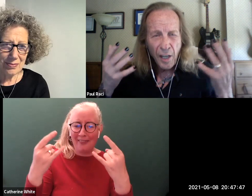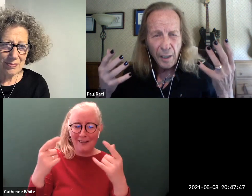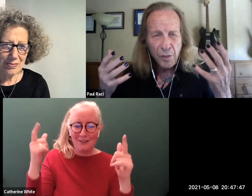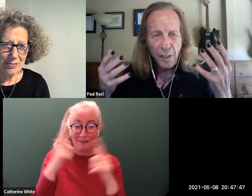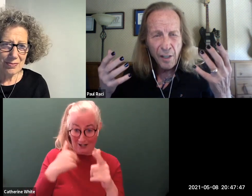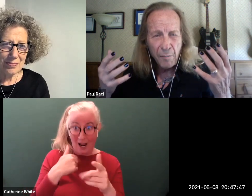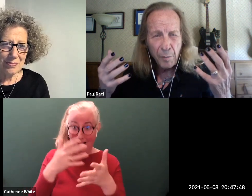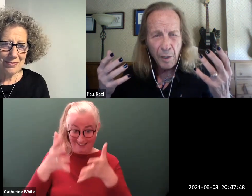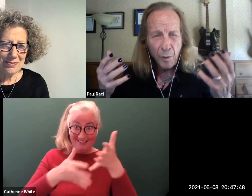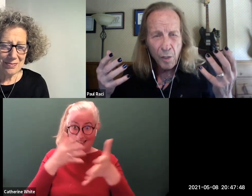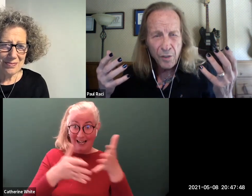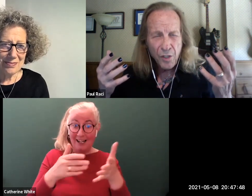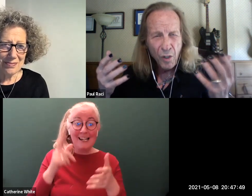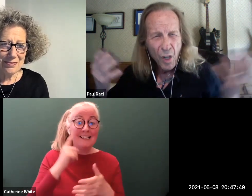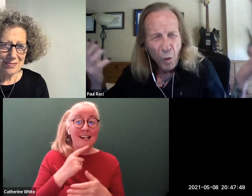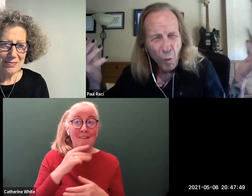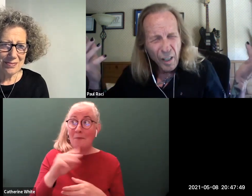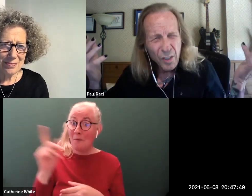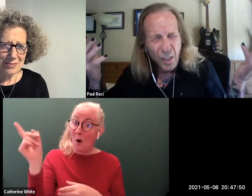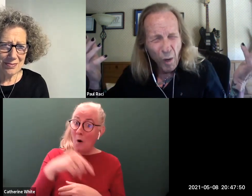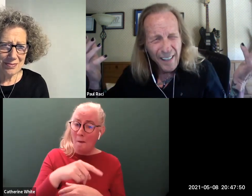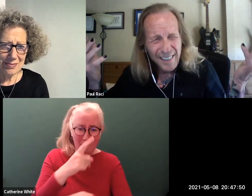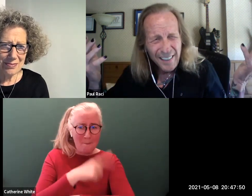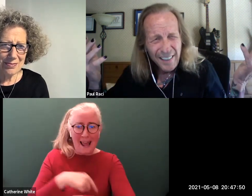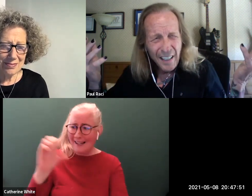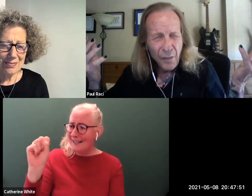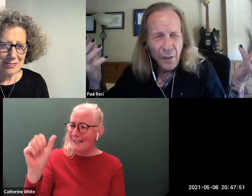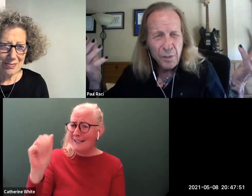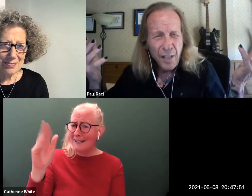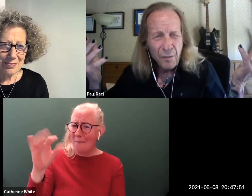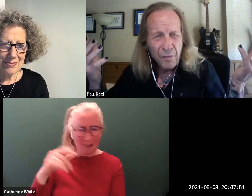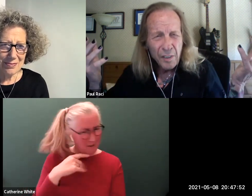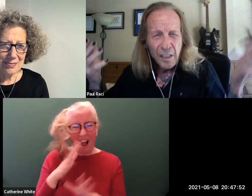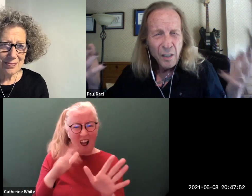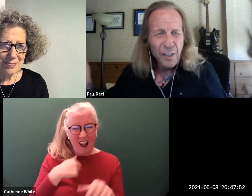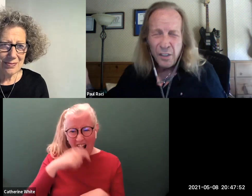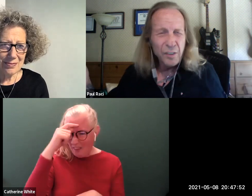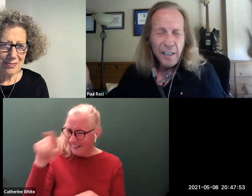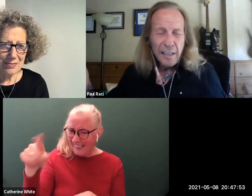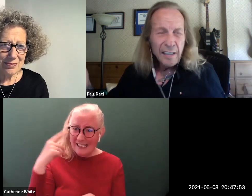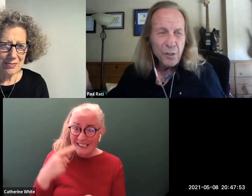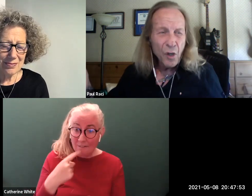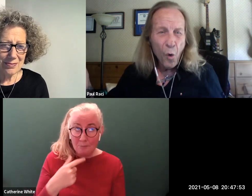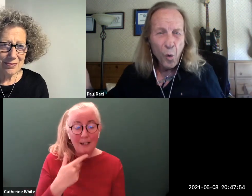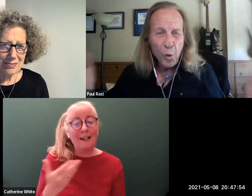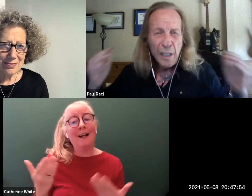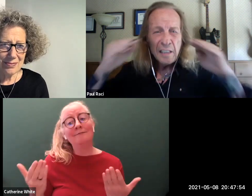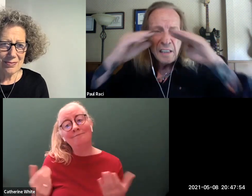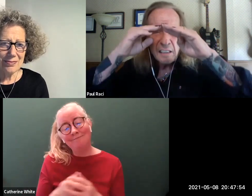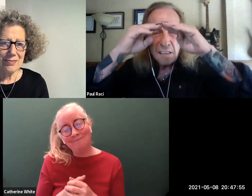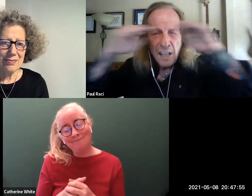in sign language, and deaf people come to watch the show. What are you saying? What? I thought they were deaf. Well, then there's a